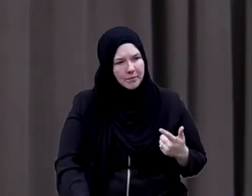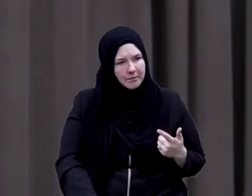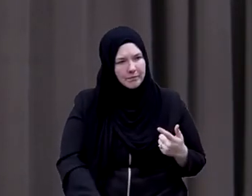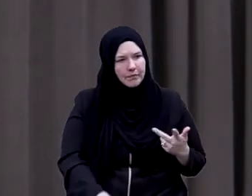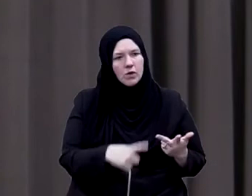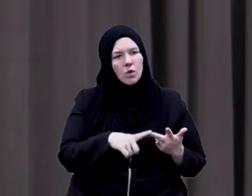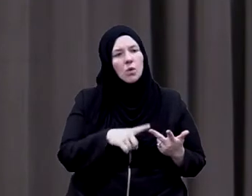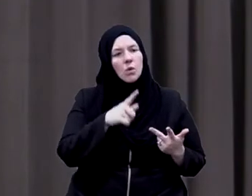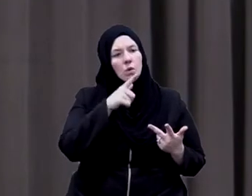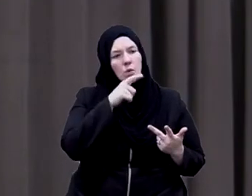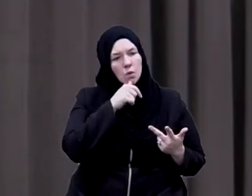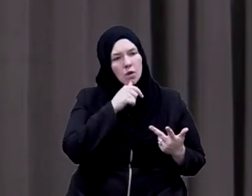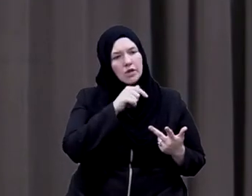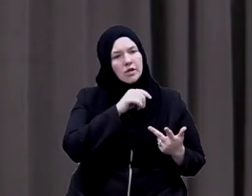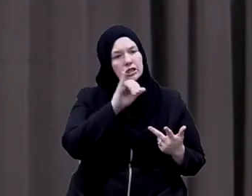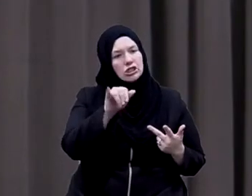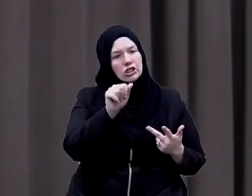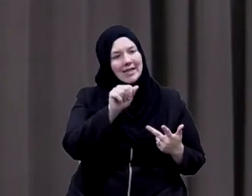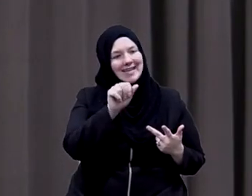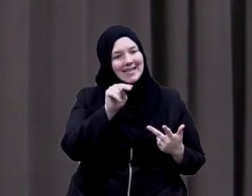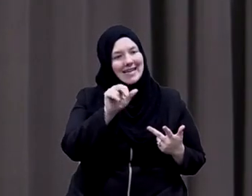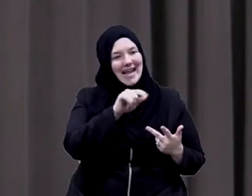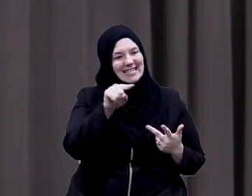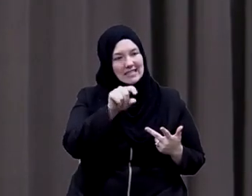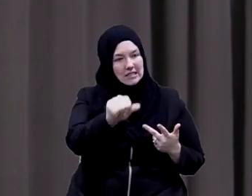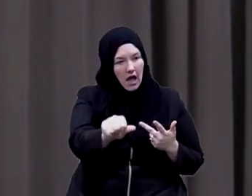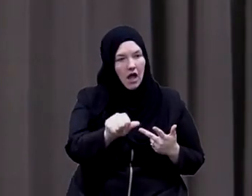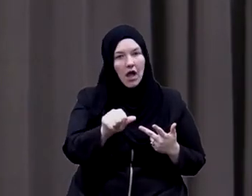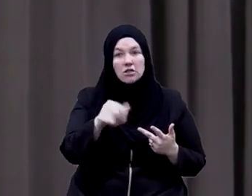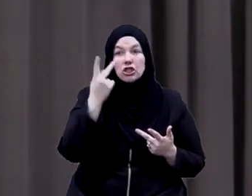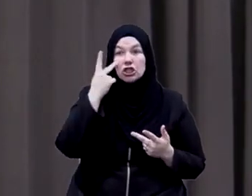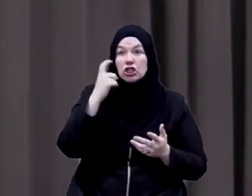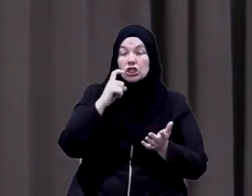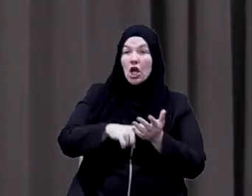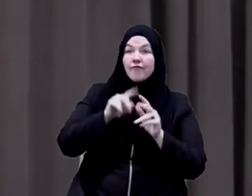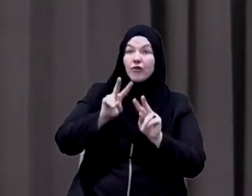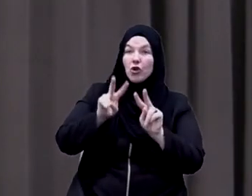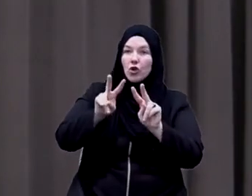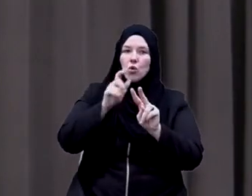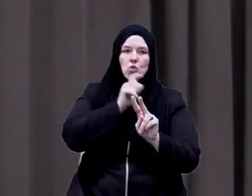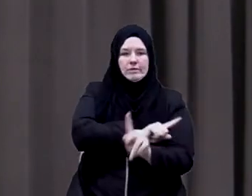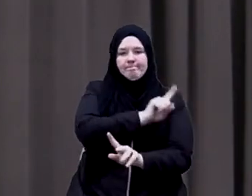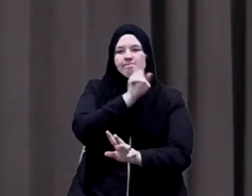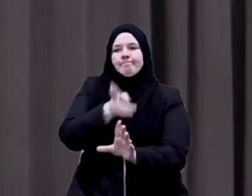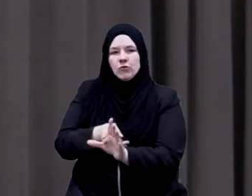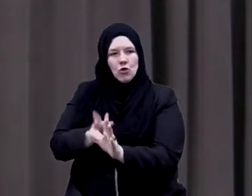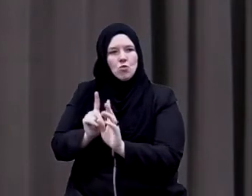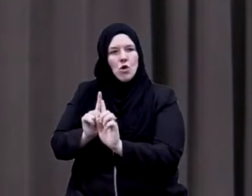Who walked with a janazah until he got the janazah to the cemetery?